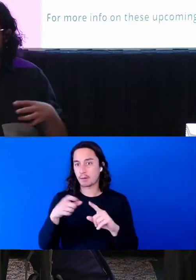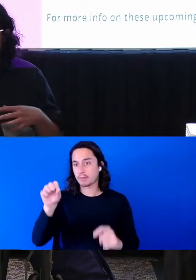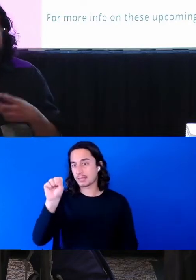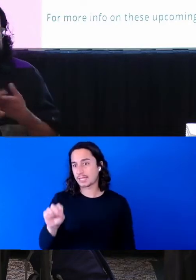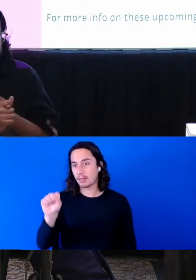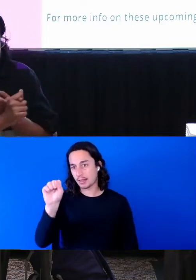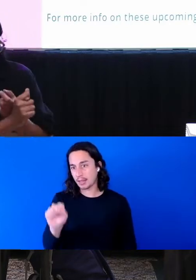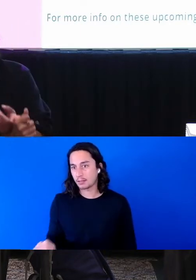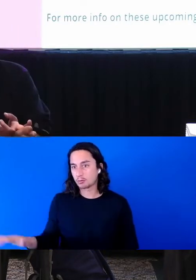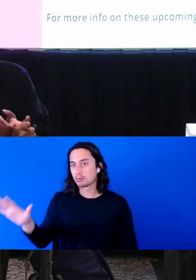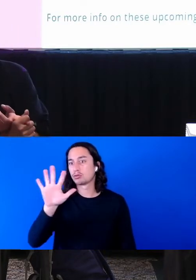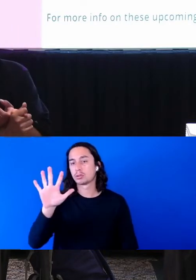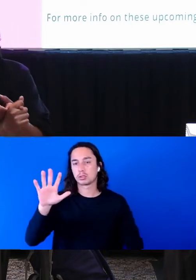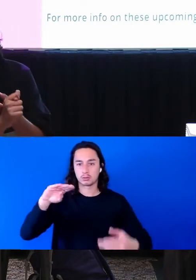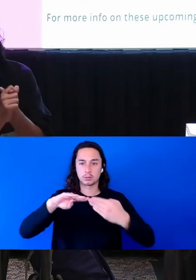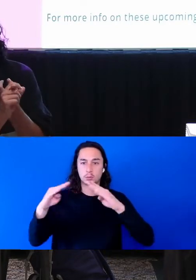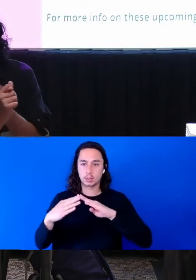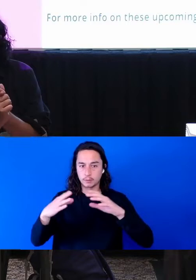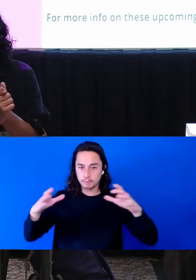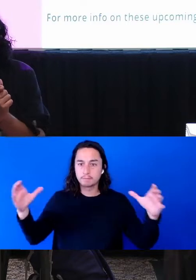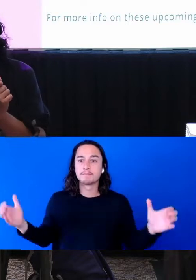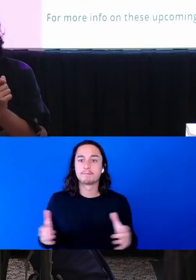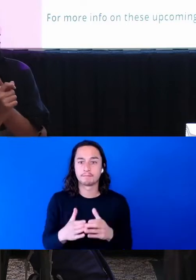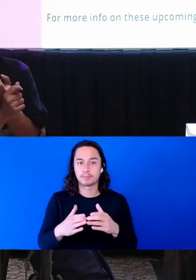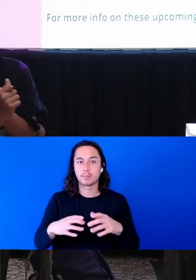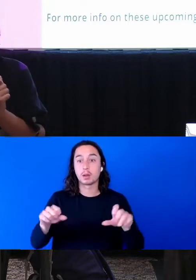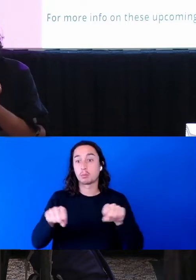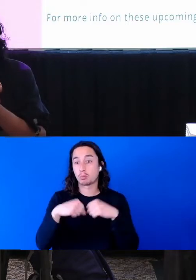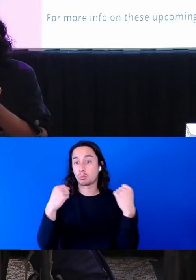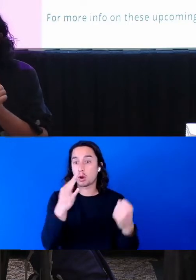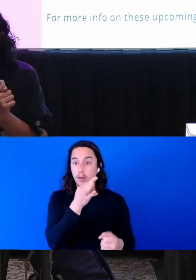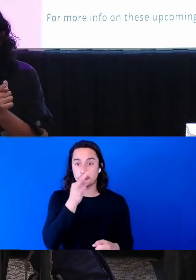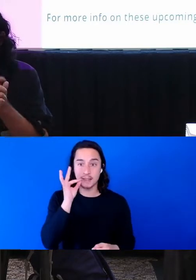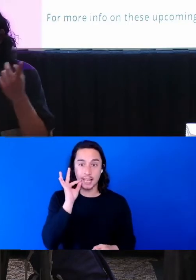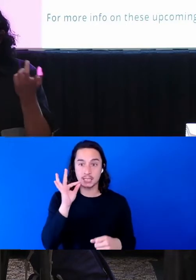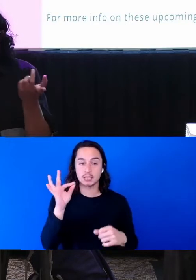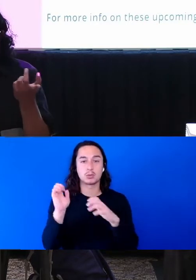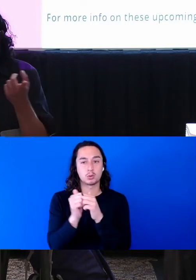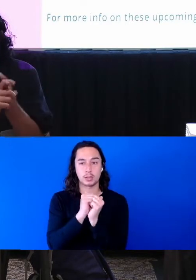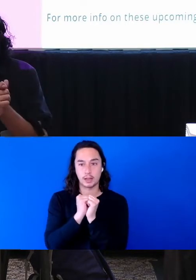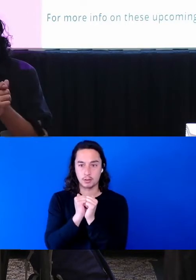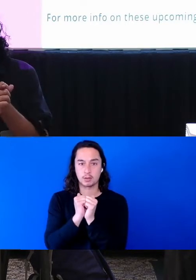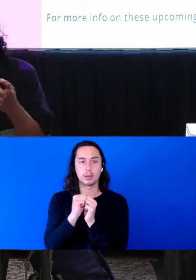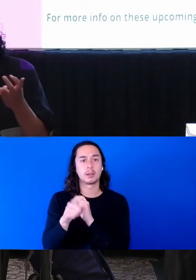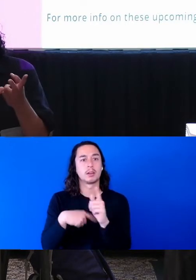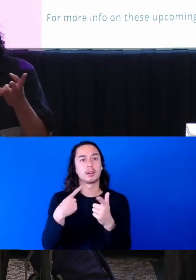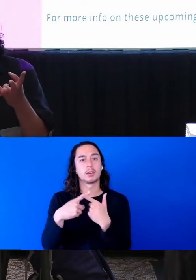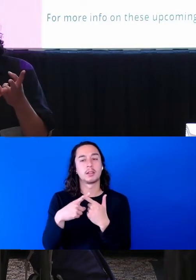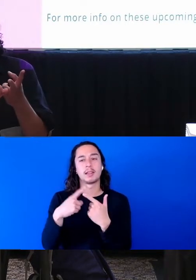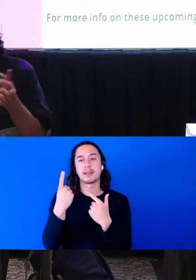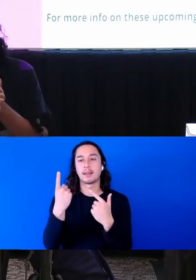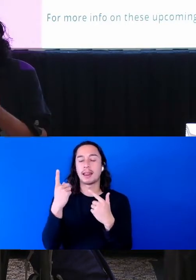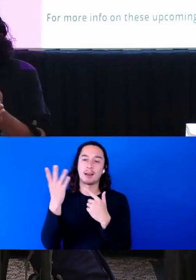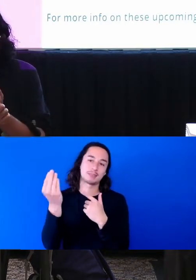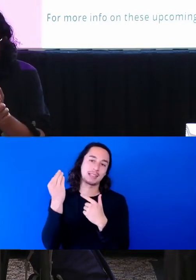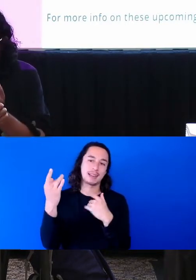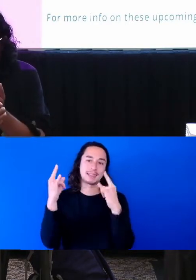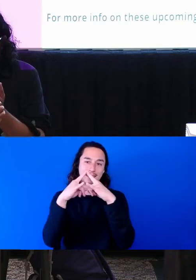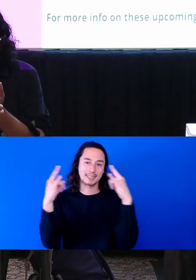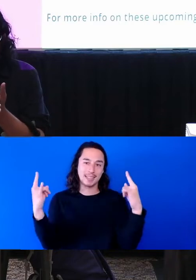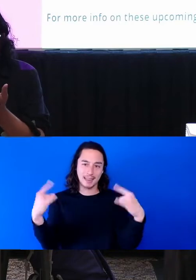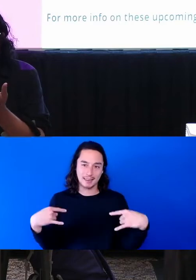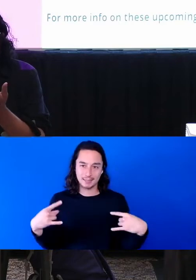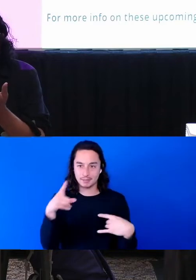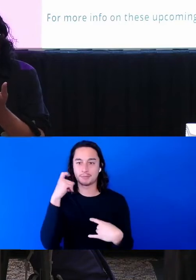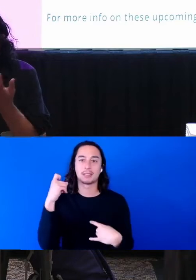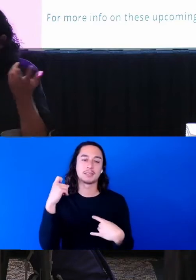queer communities, got together, broke fast together outside, then rented us a tent and figured out all the city ordination because COVID, right? And then I got to